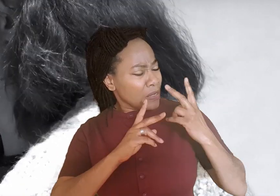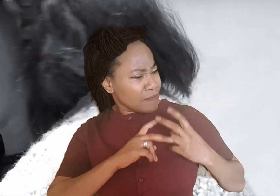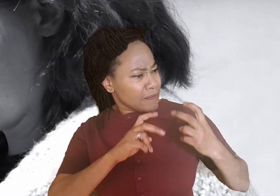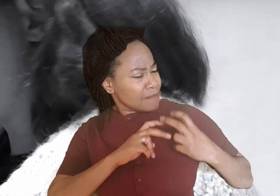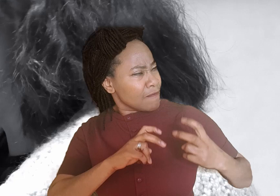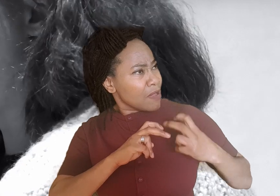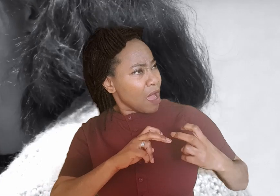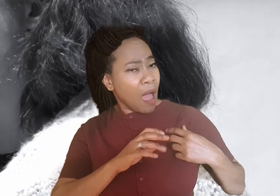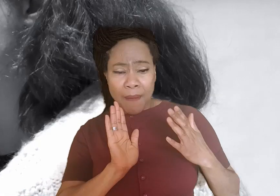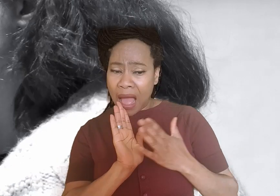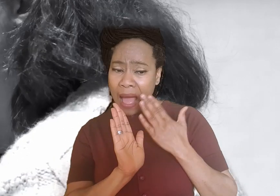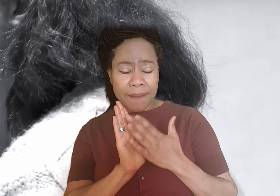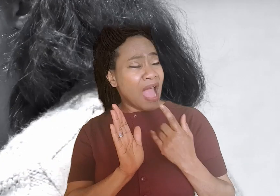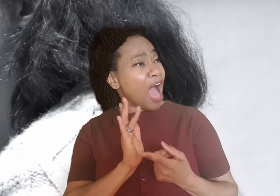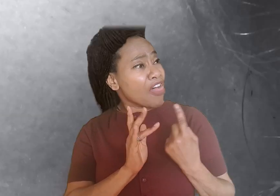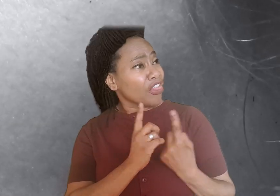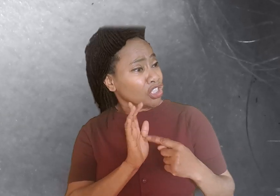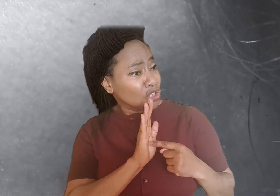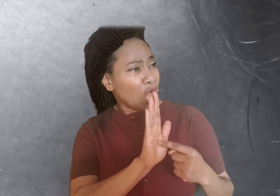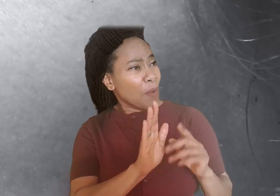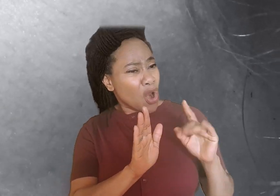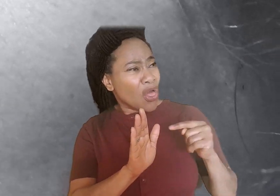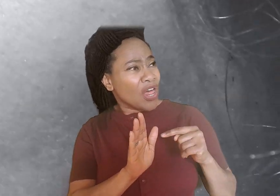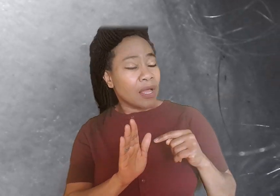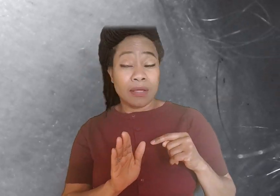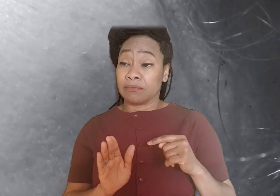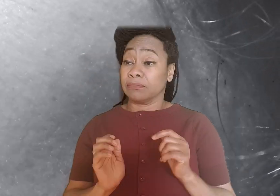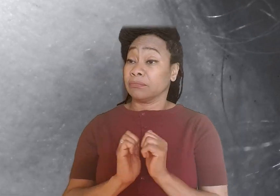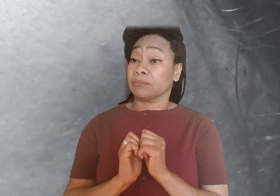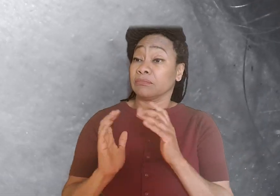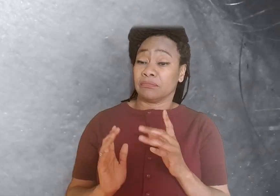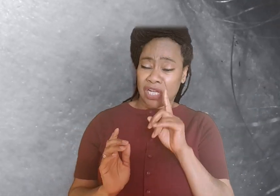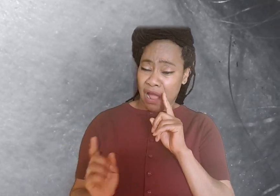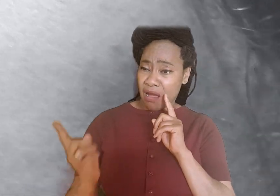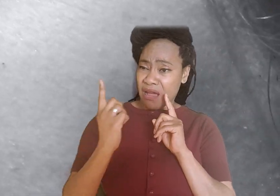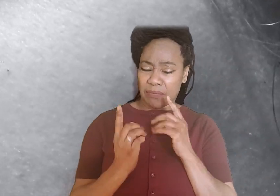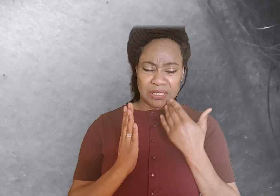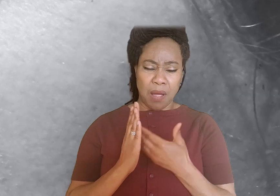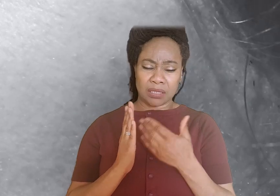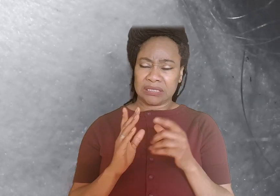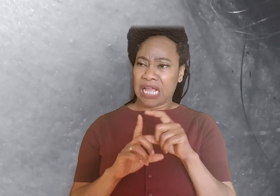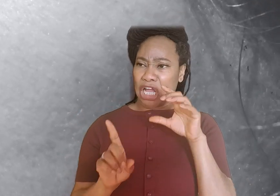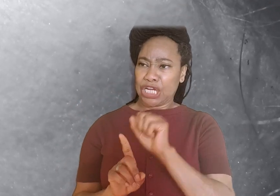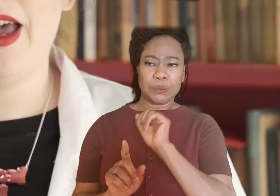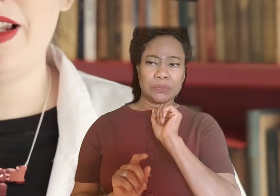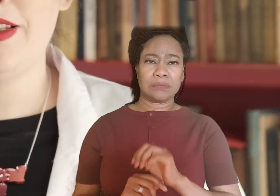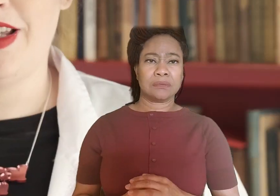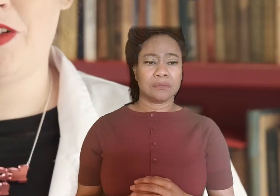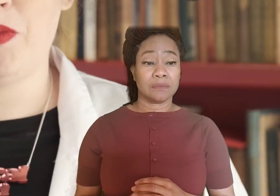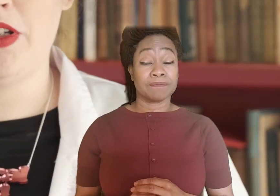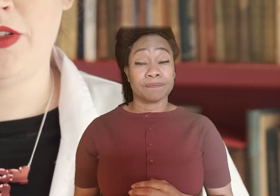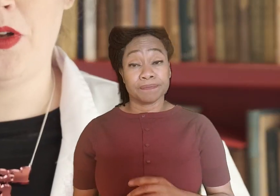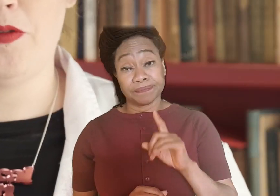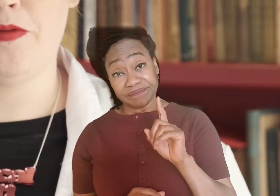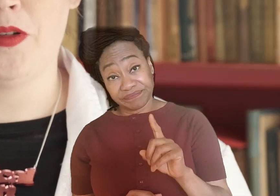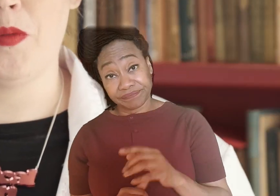I'll happily show you all my other joints. Just look. Well, I don't agree. You can't just come in here demanding diagnoses.